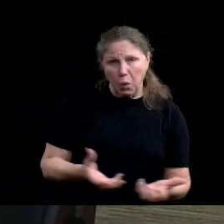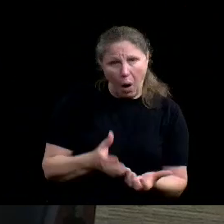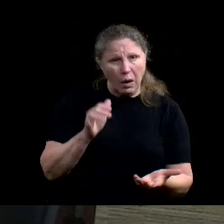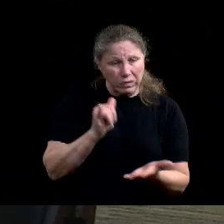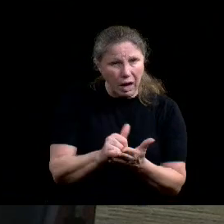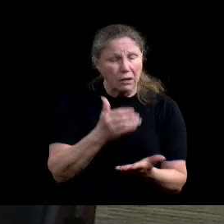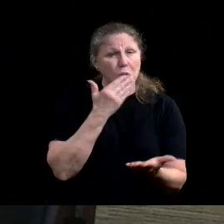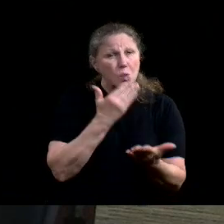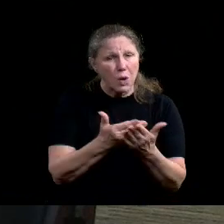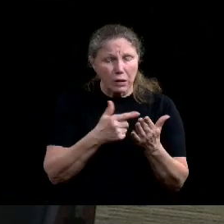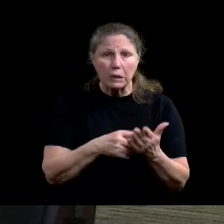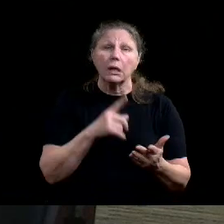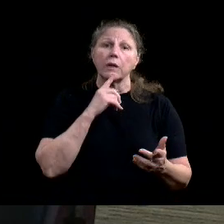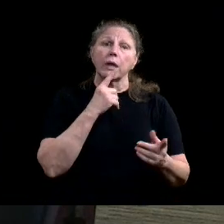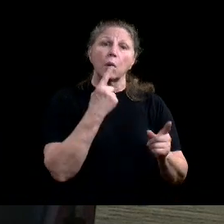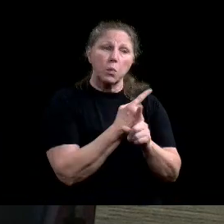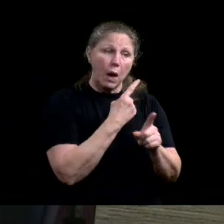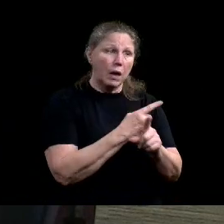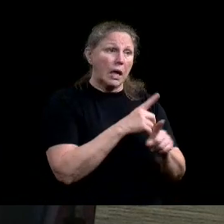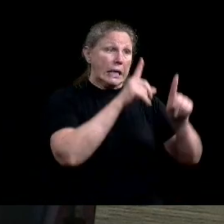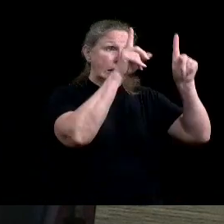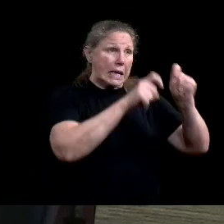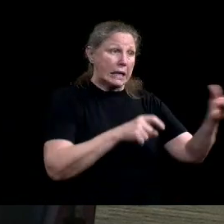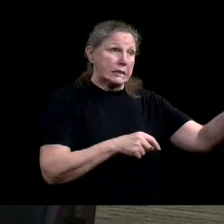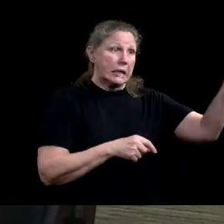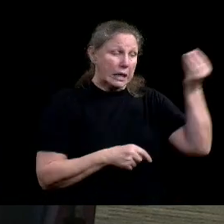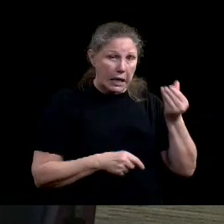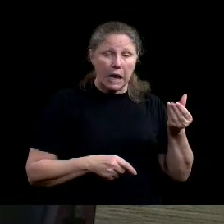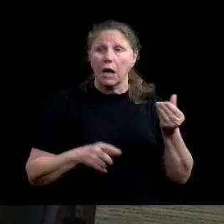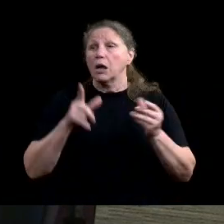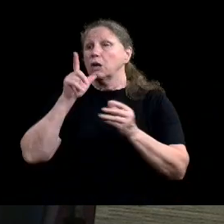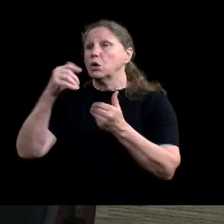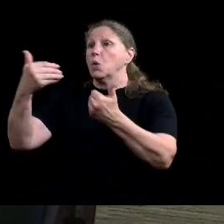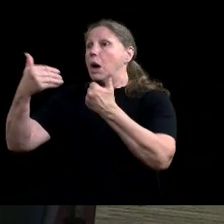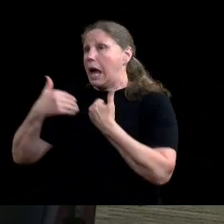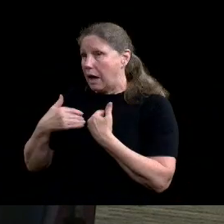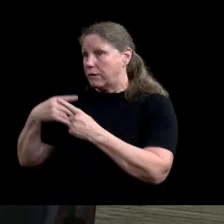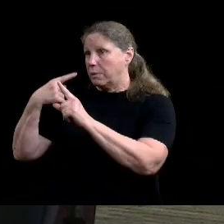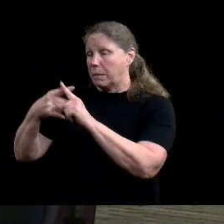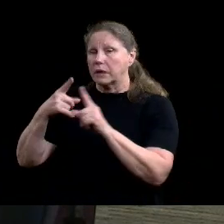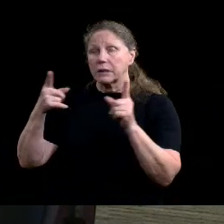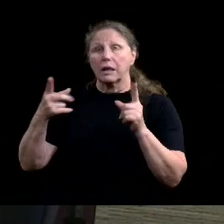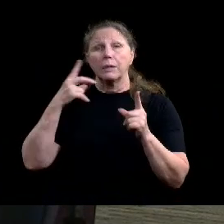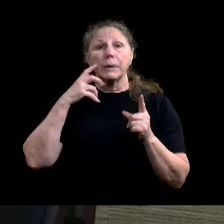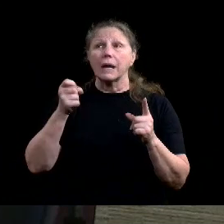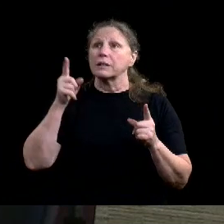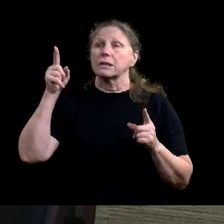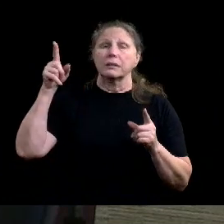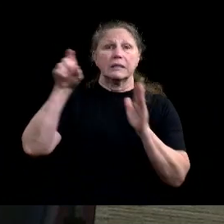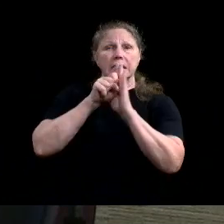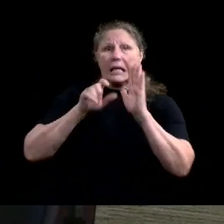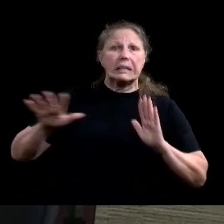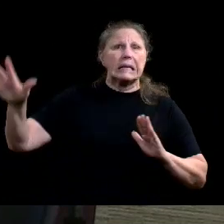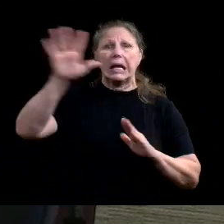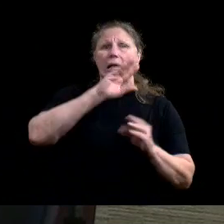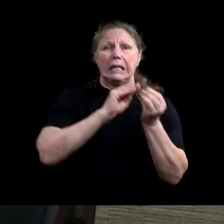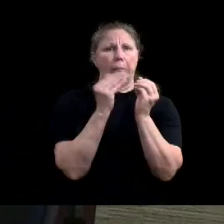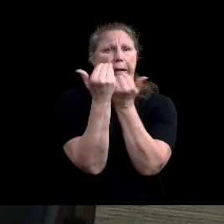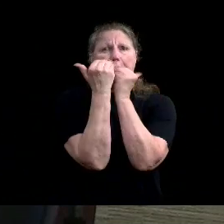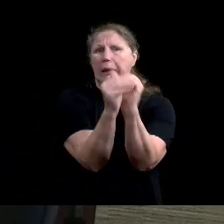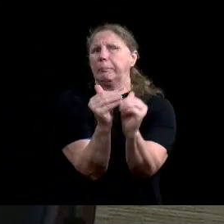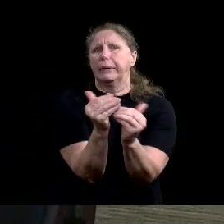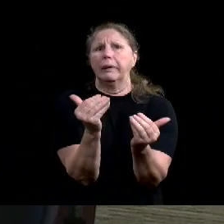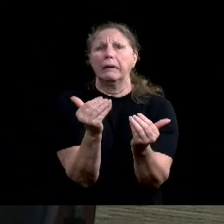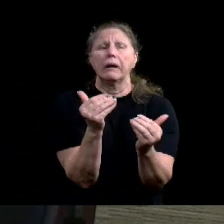numbers, given the kind of restrictions on testing just and how they vary from county to county? How complete do you think the